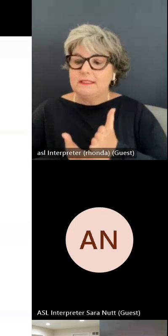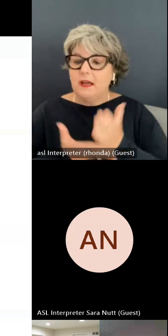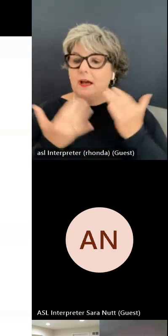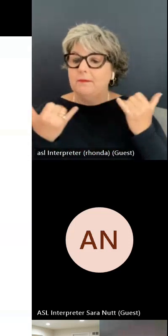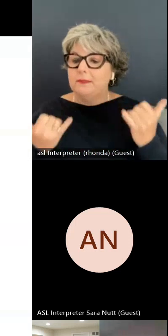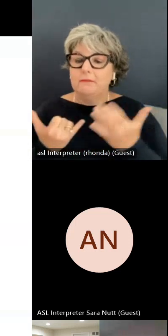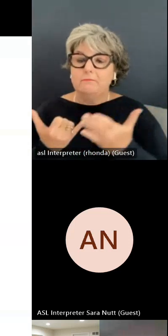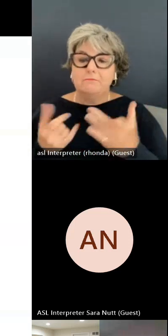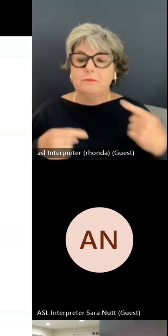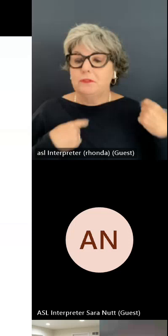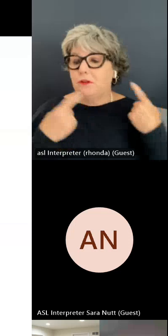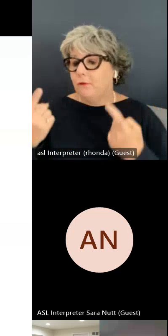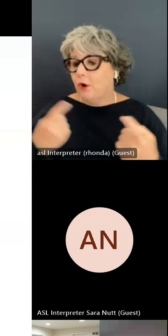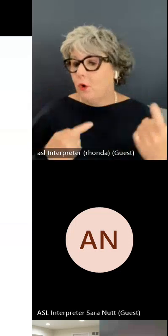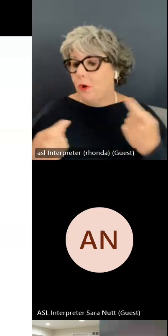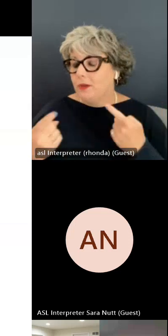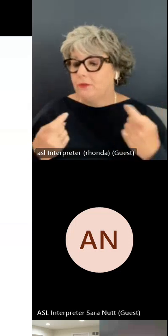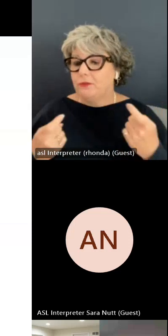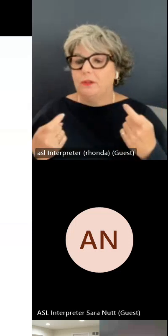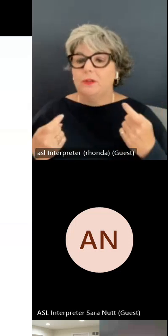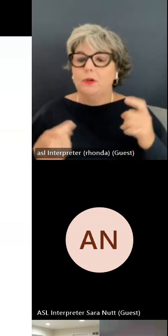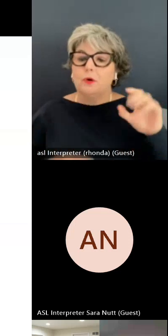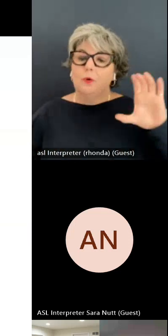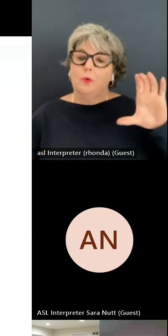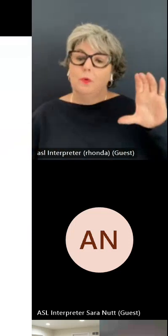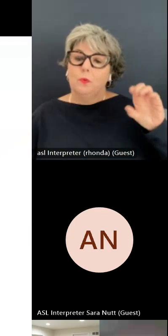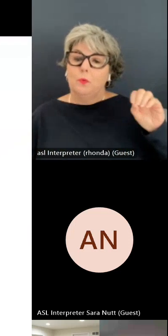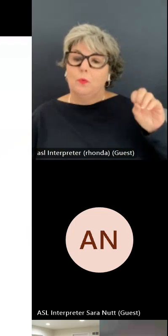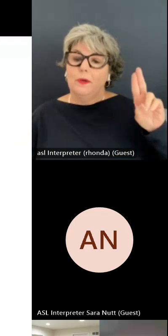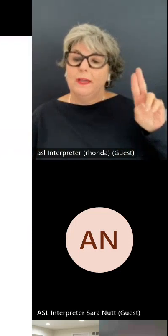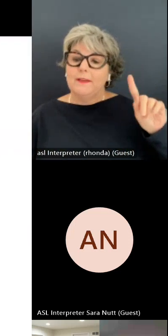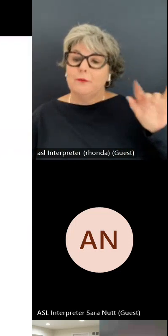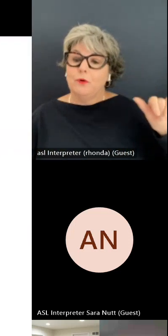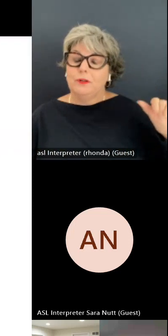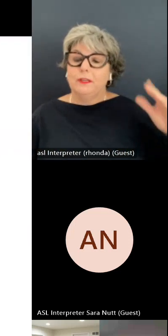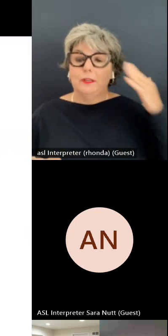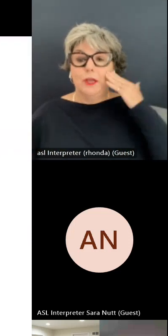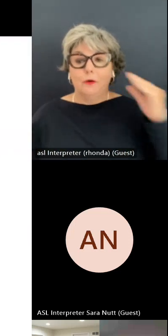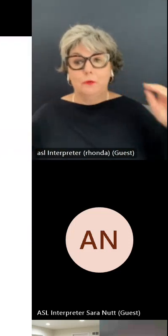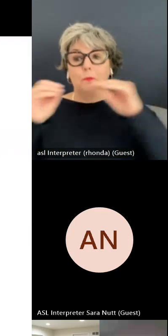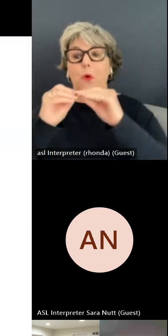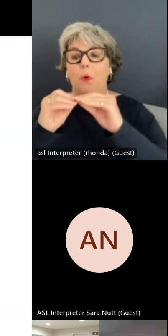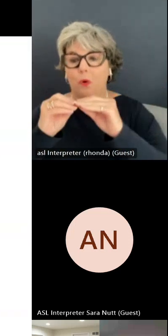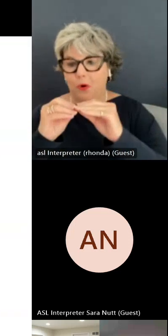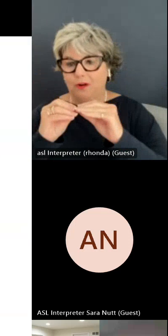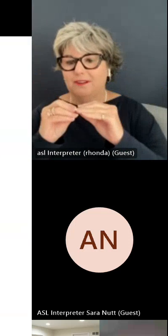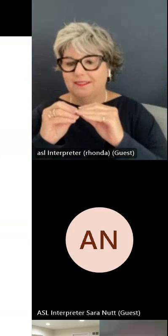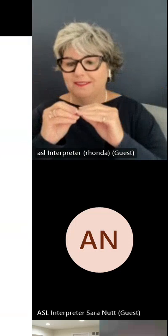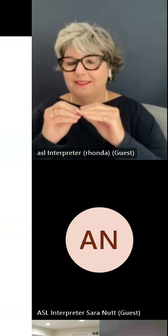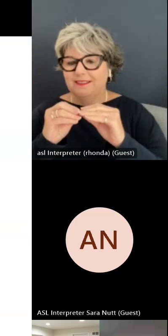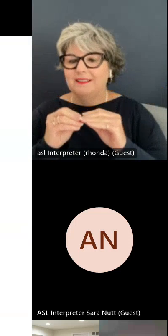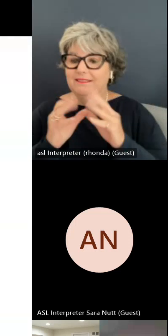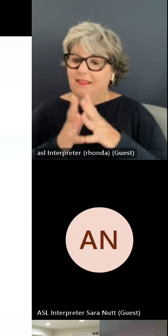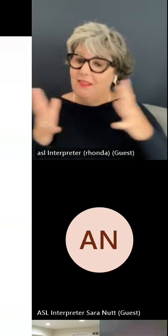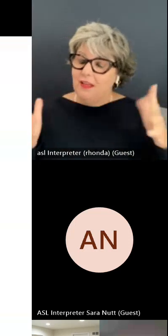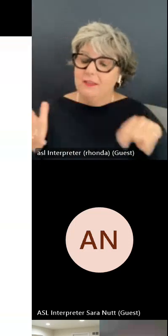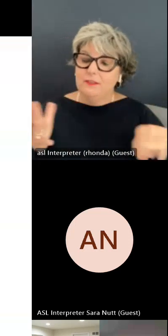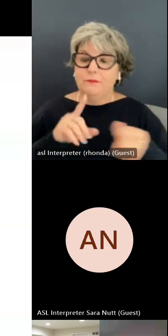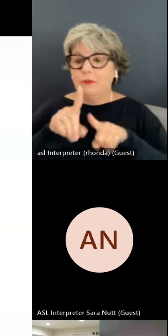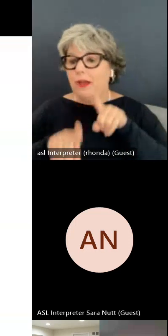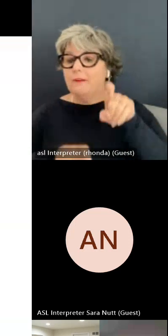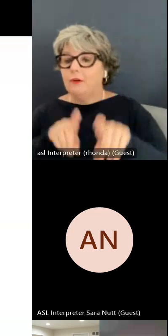are there any questions? We have Courtney, who knows more about this than anyone, a lot. So if you have